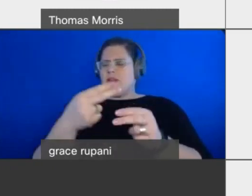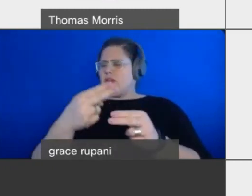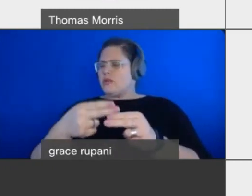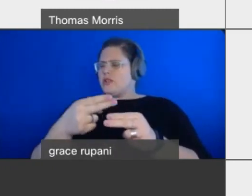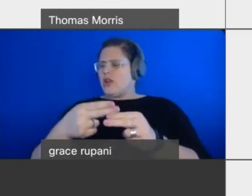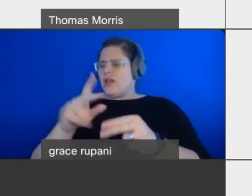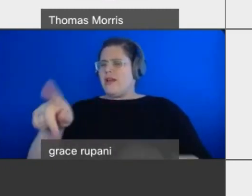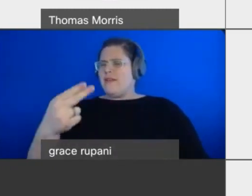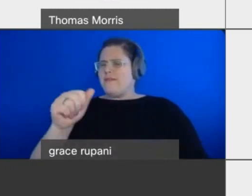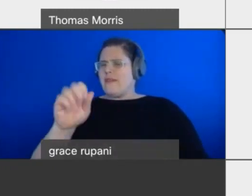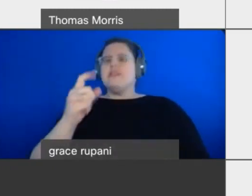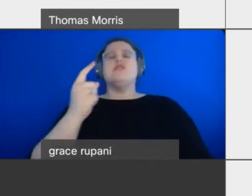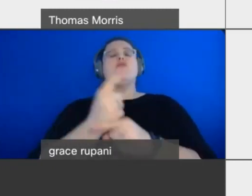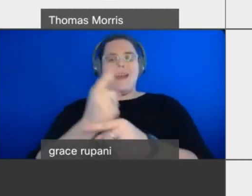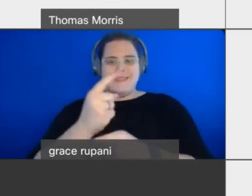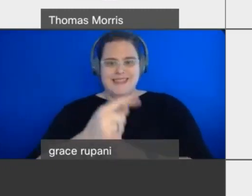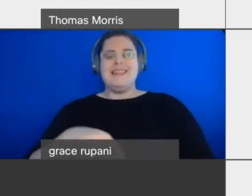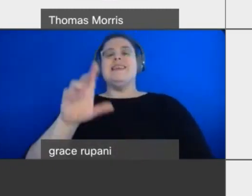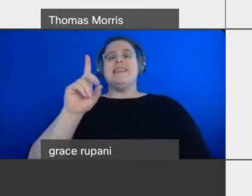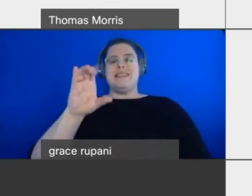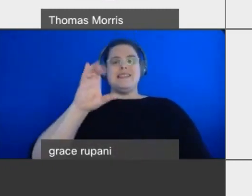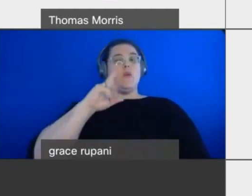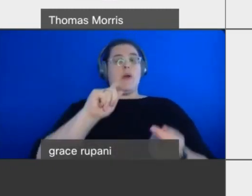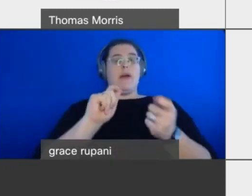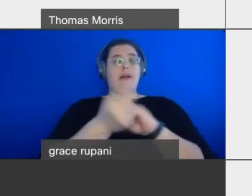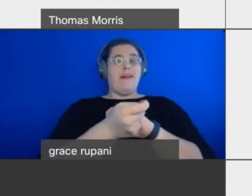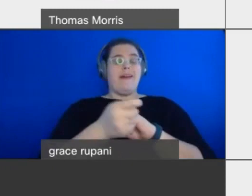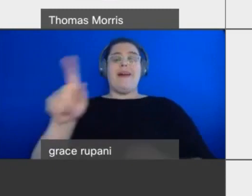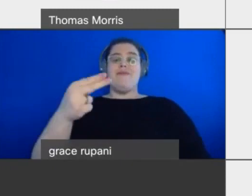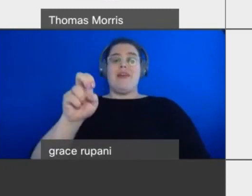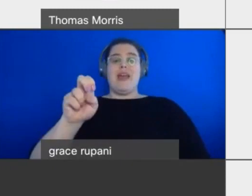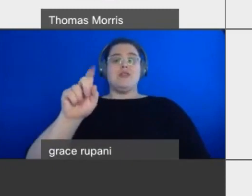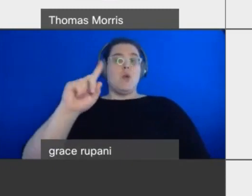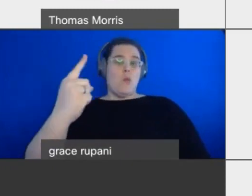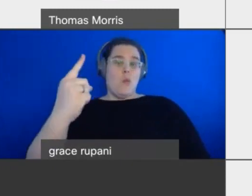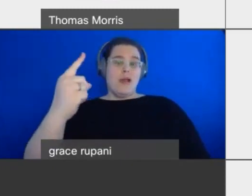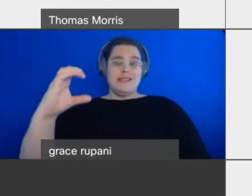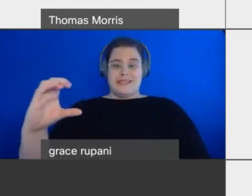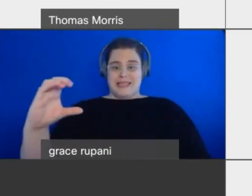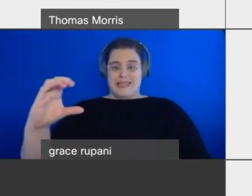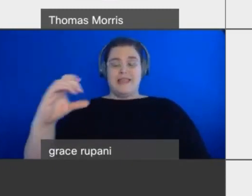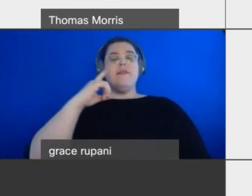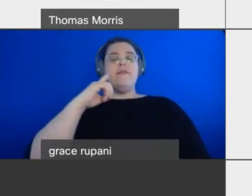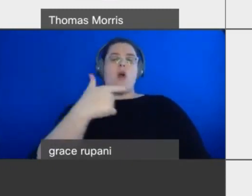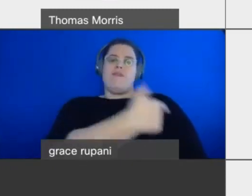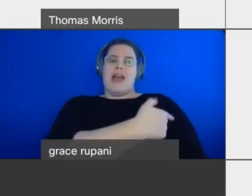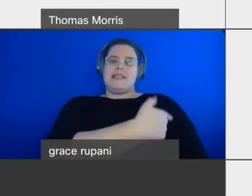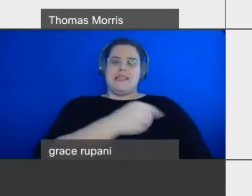phase. Yes, phase 1C on March 1st of vaccination